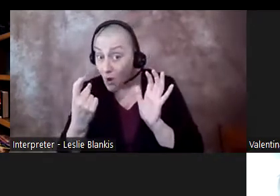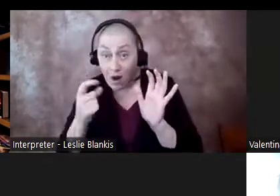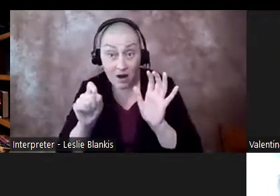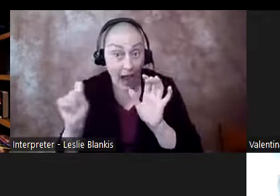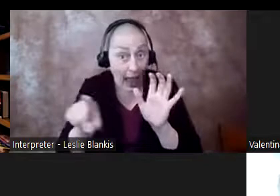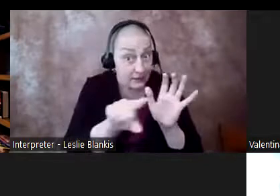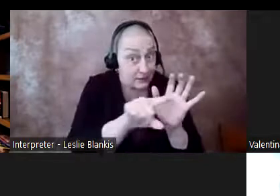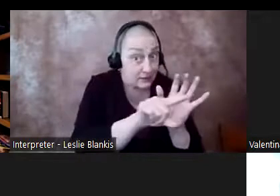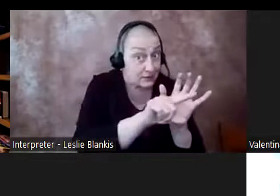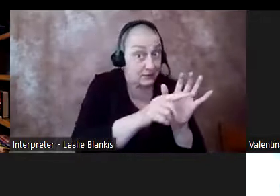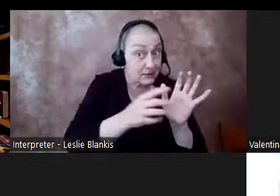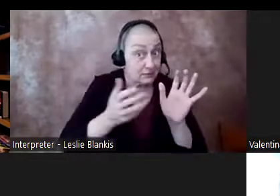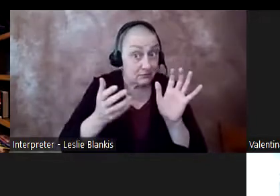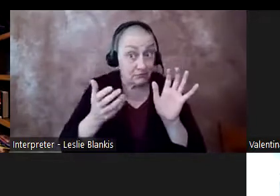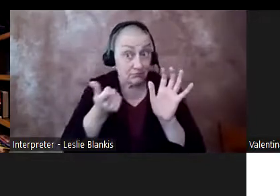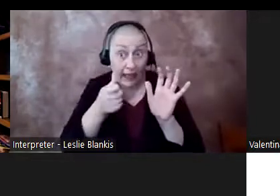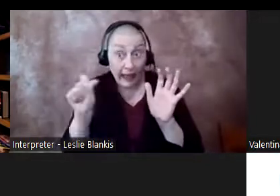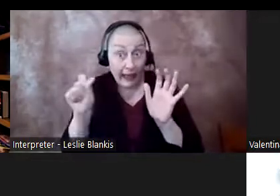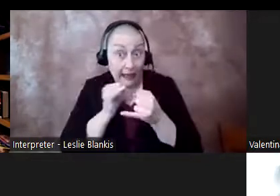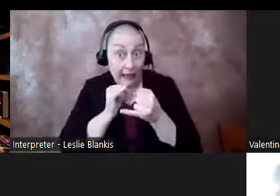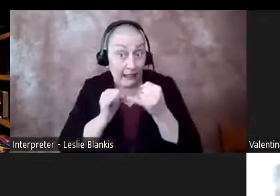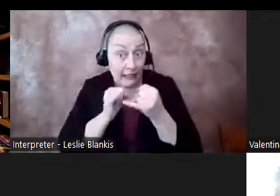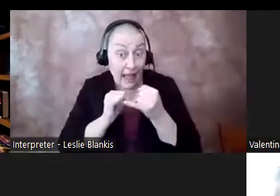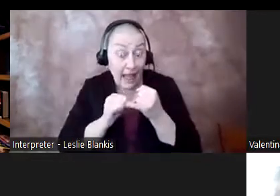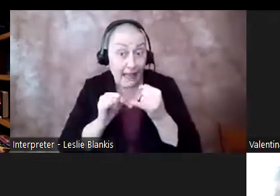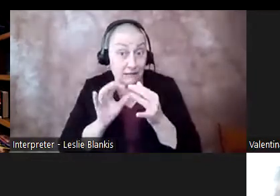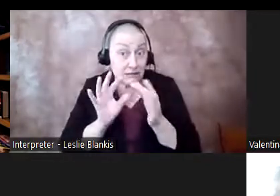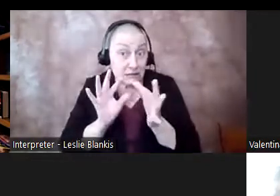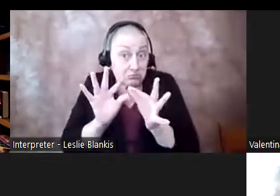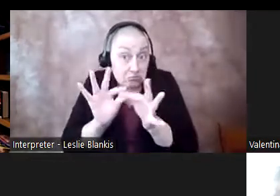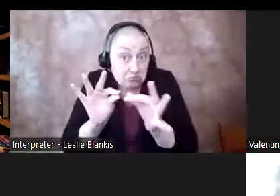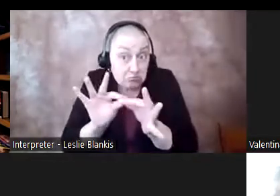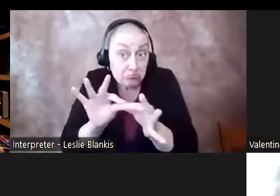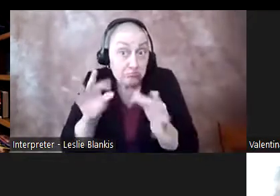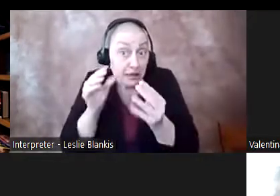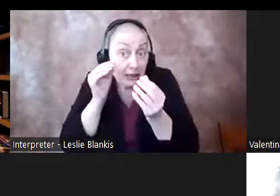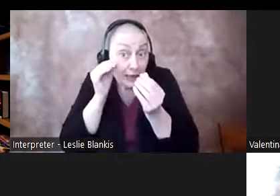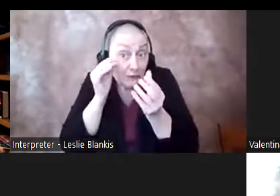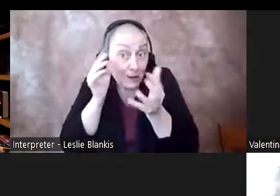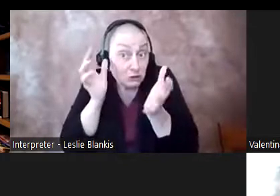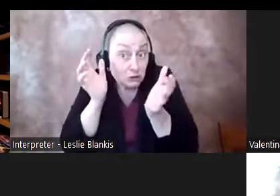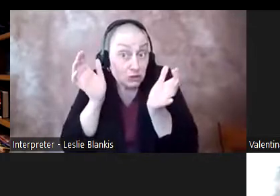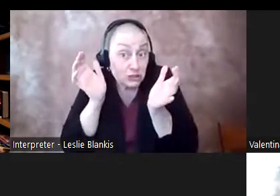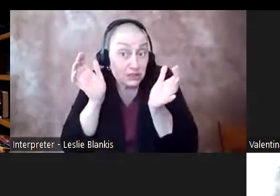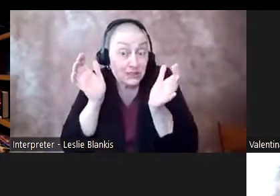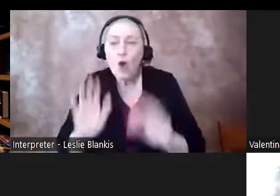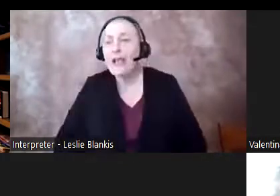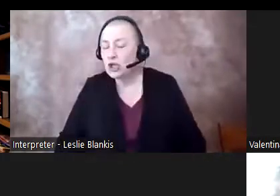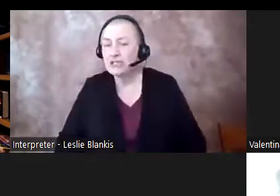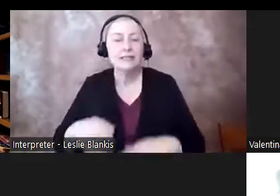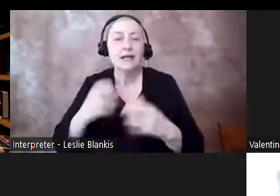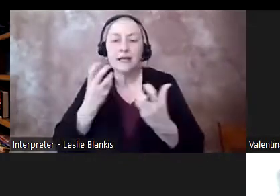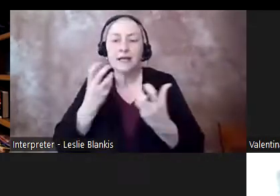last, any final call outs on, or last sorry. Oh my goodness, I